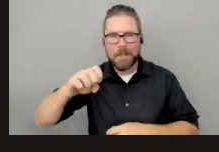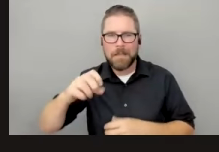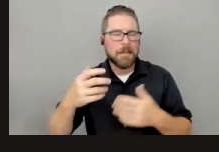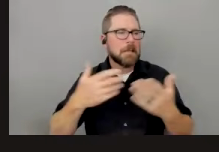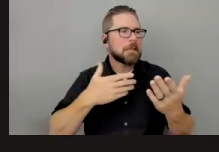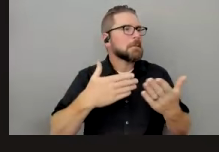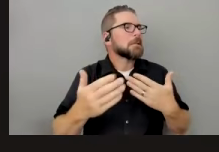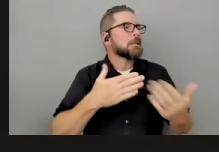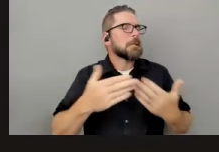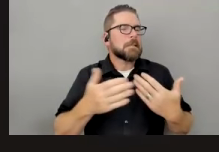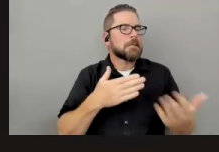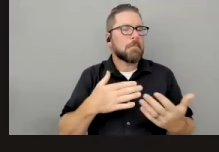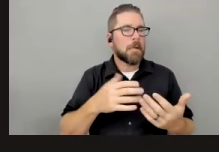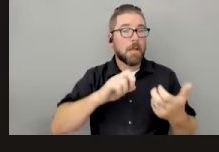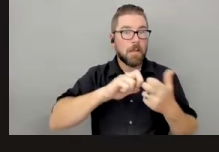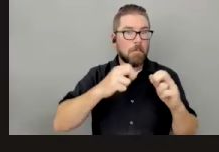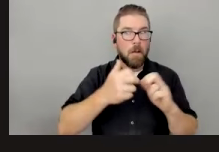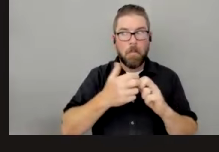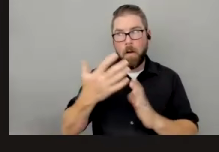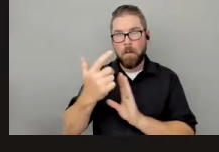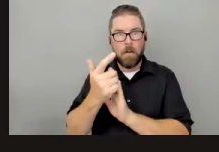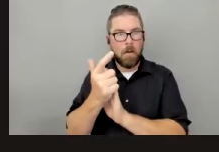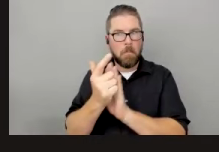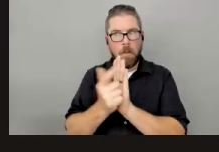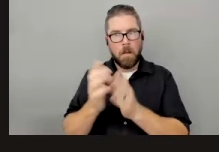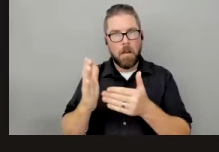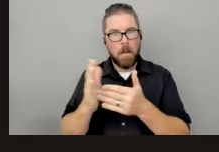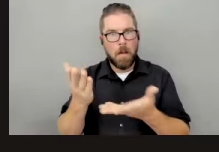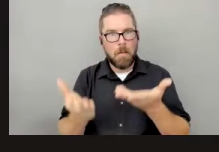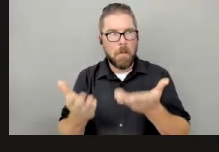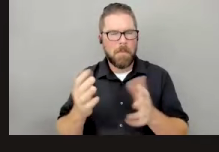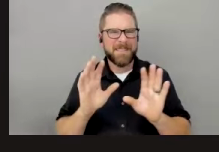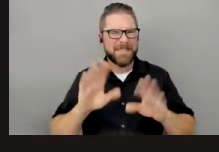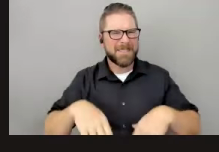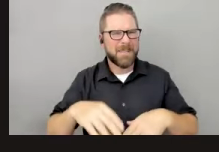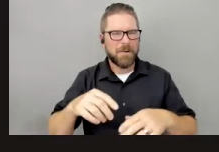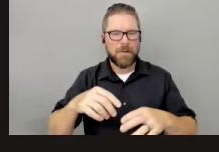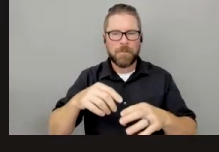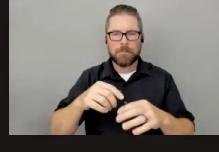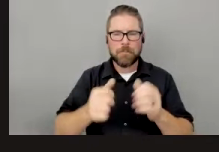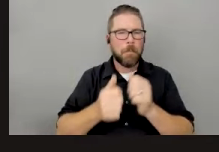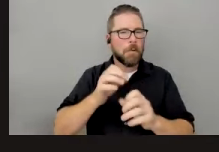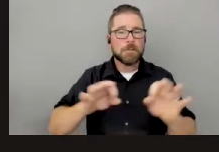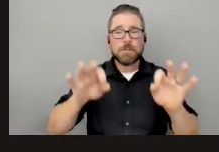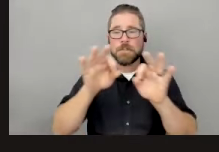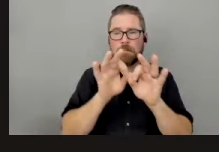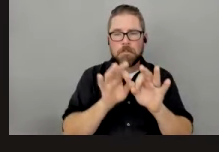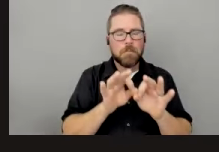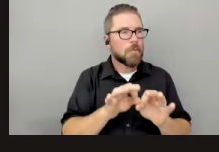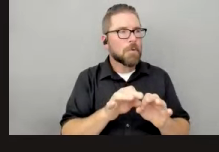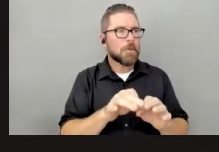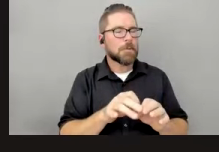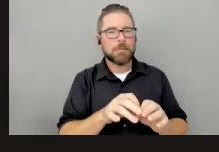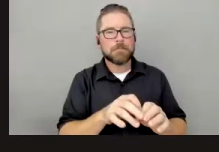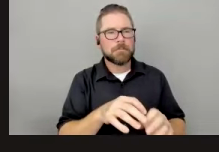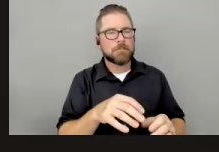other litigation could occur or if other students are even safe using these chemicals. The larger point is what you said, which is this is about